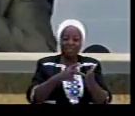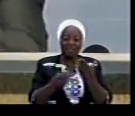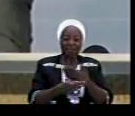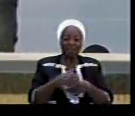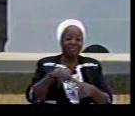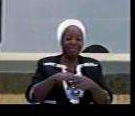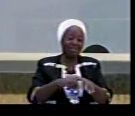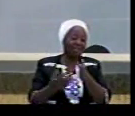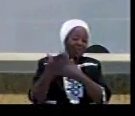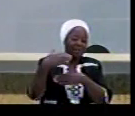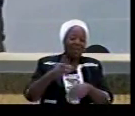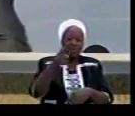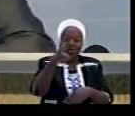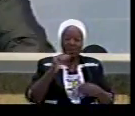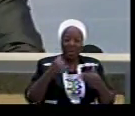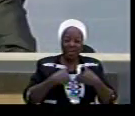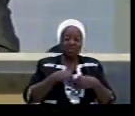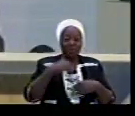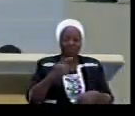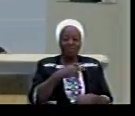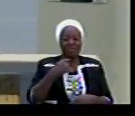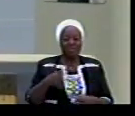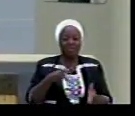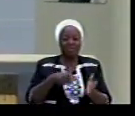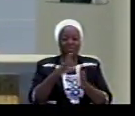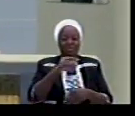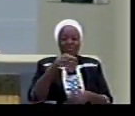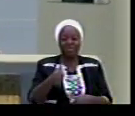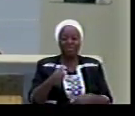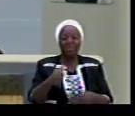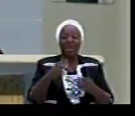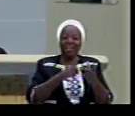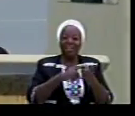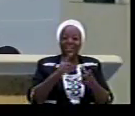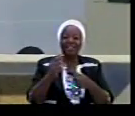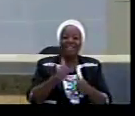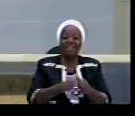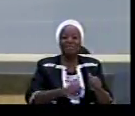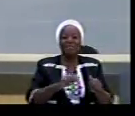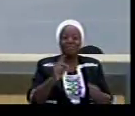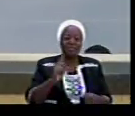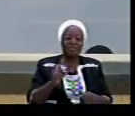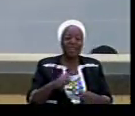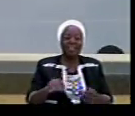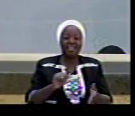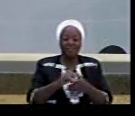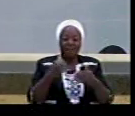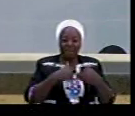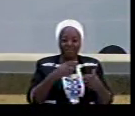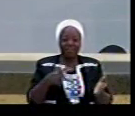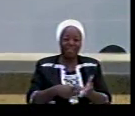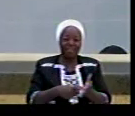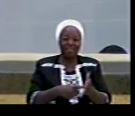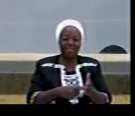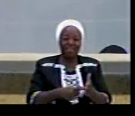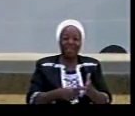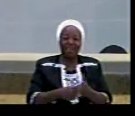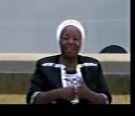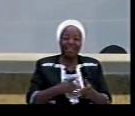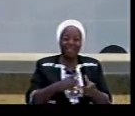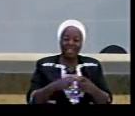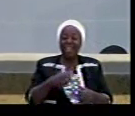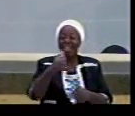servant never fell to the ground. Every prayer he has ever prayed has brought